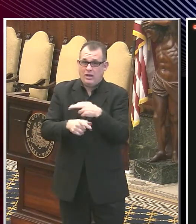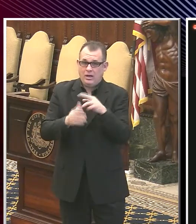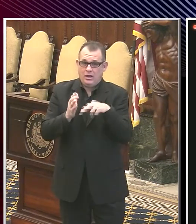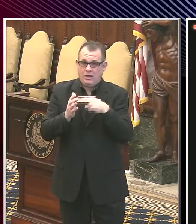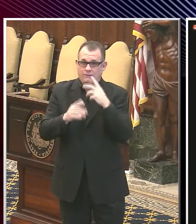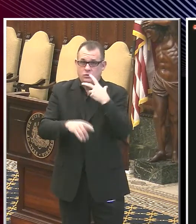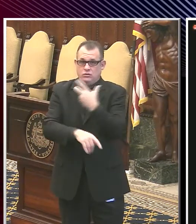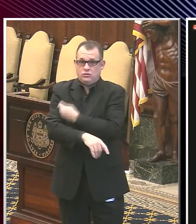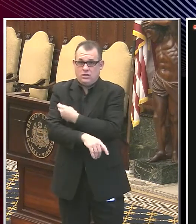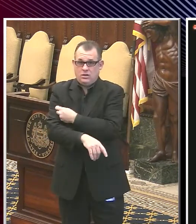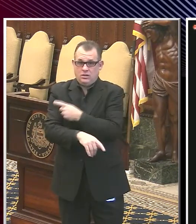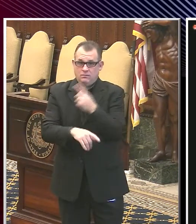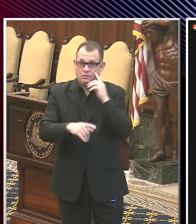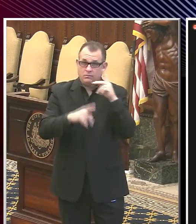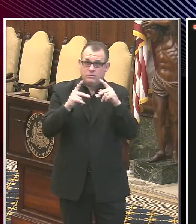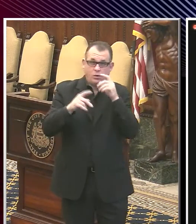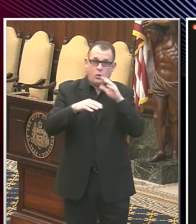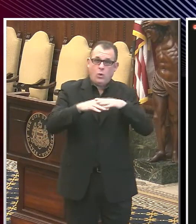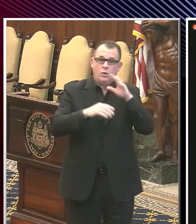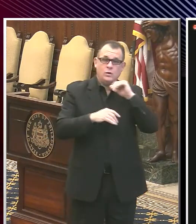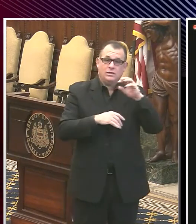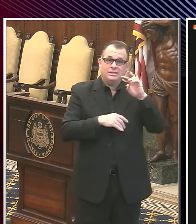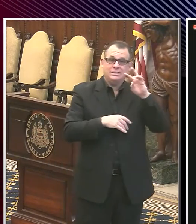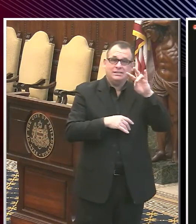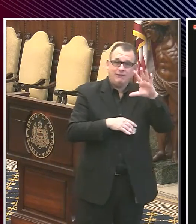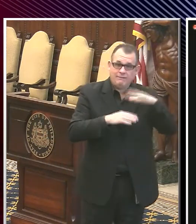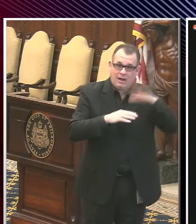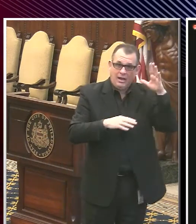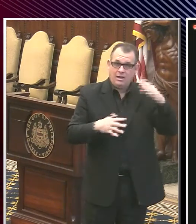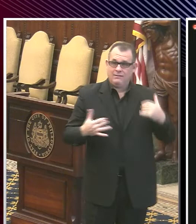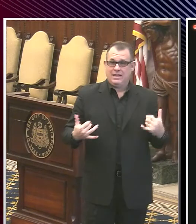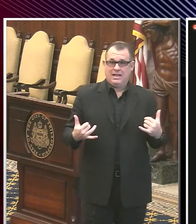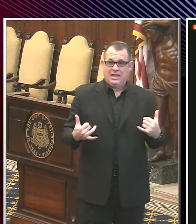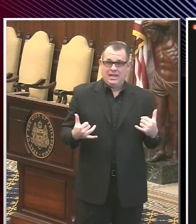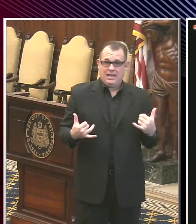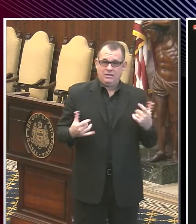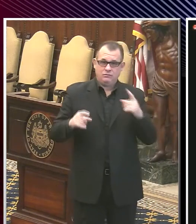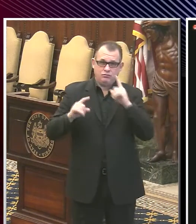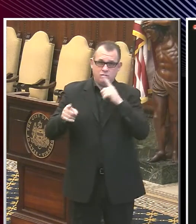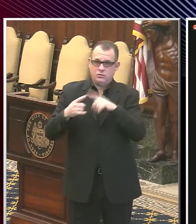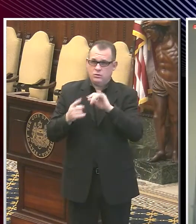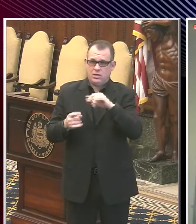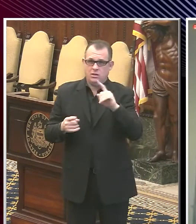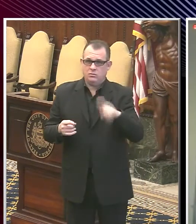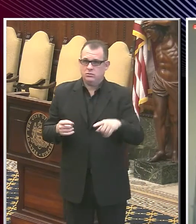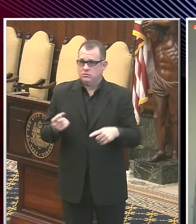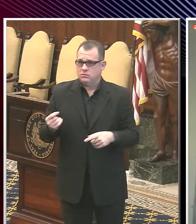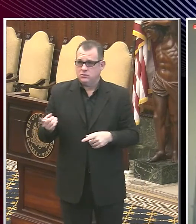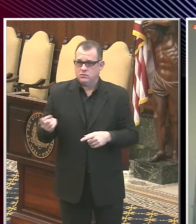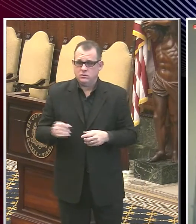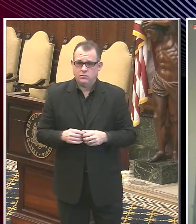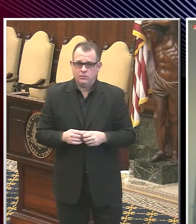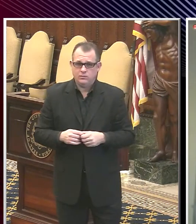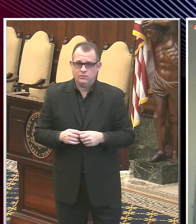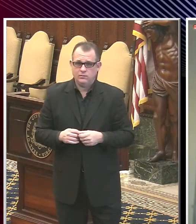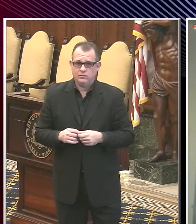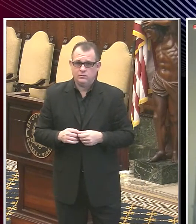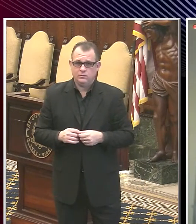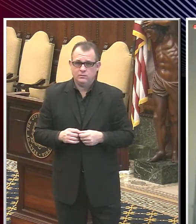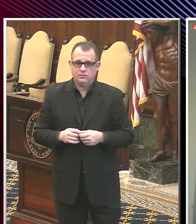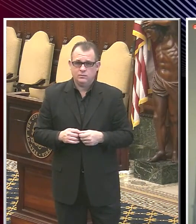going to ask that people over 65 be inoculated immediately. What is your response to that? Do you think that could be done?